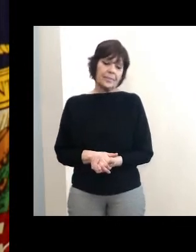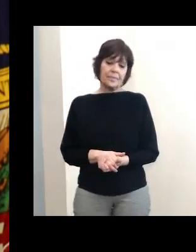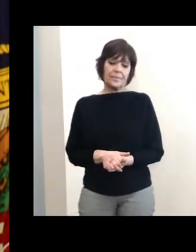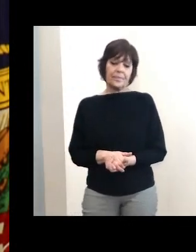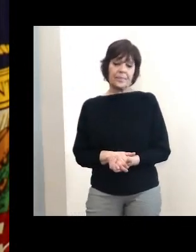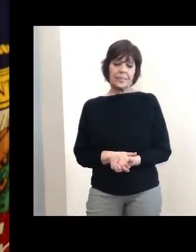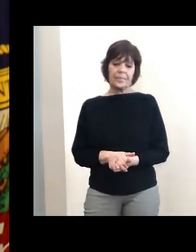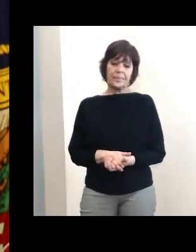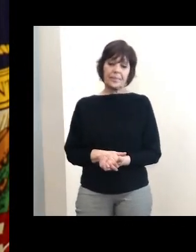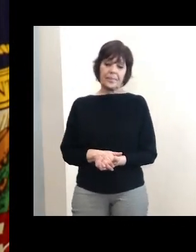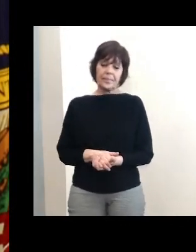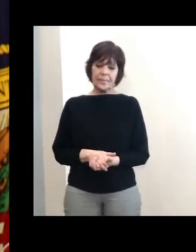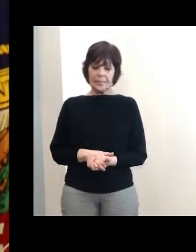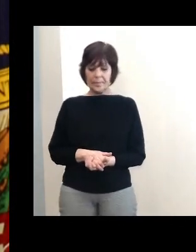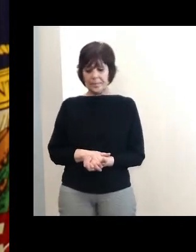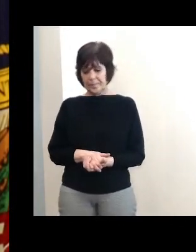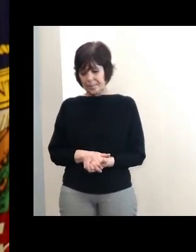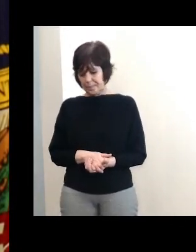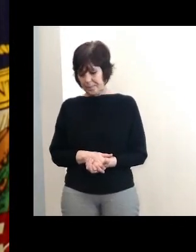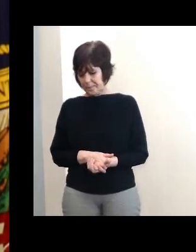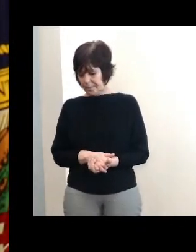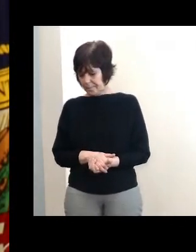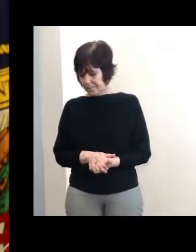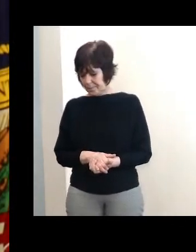that. Channel 2, Kelly Dudzig.